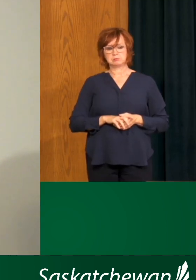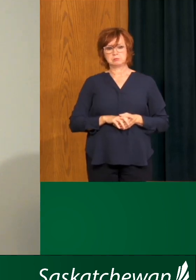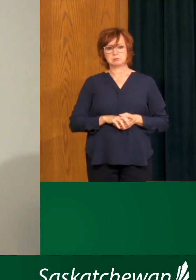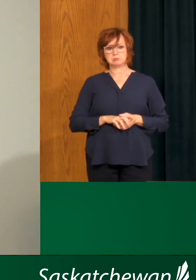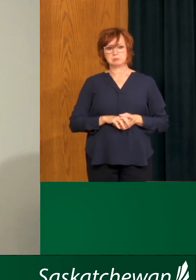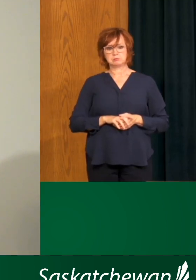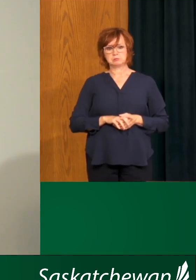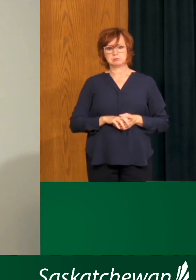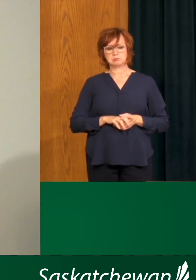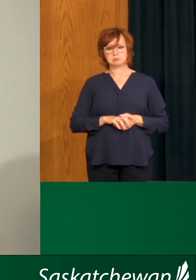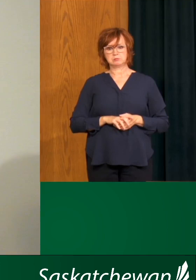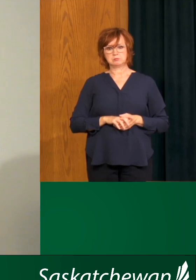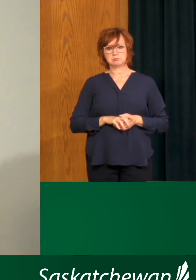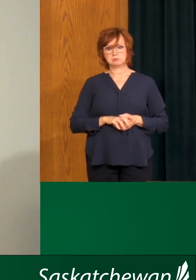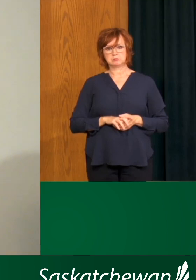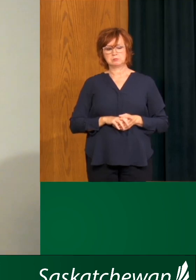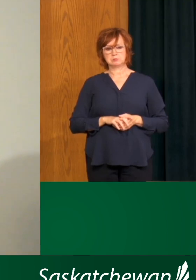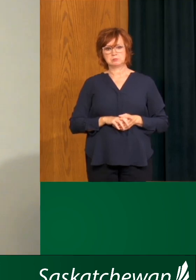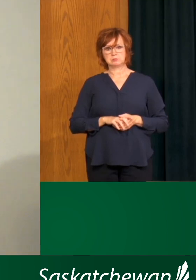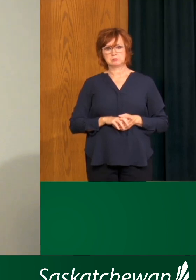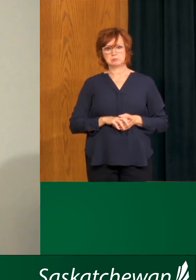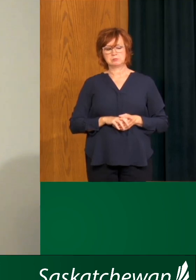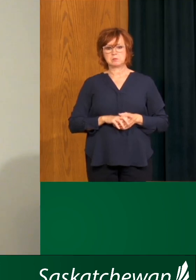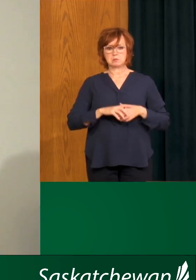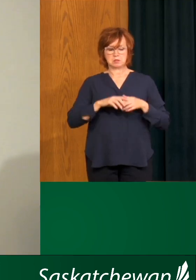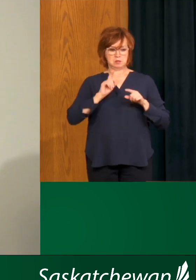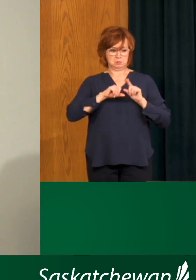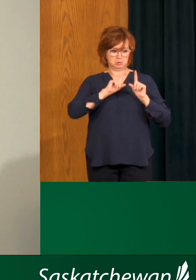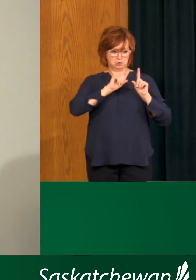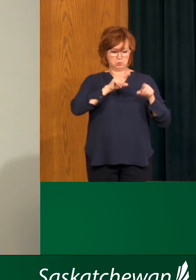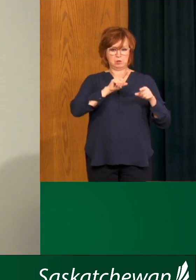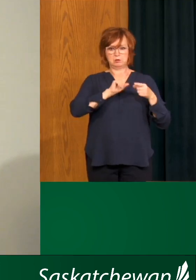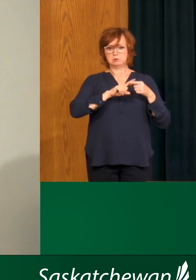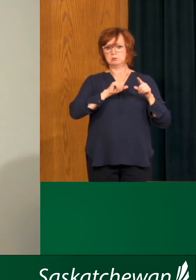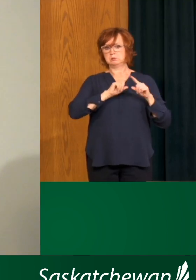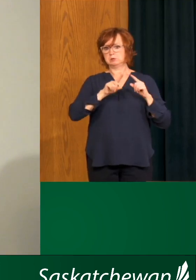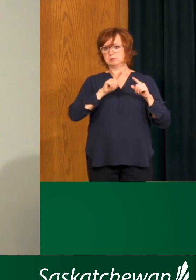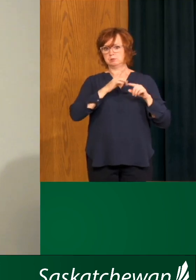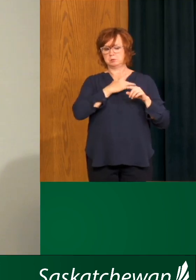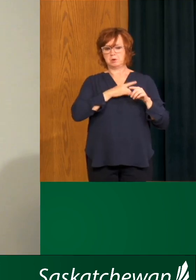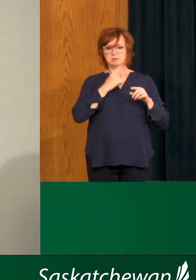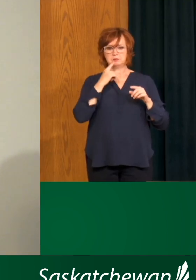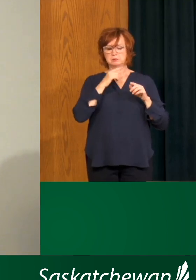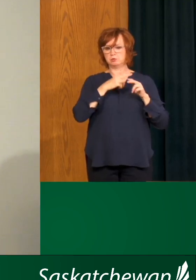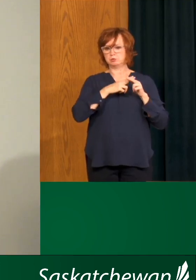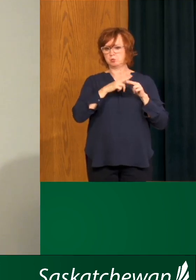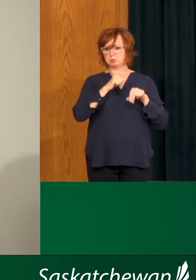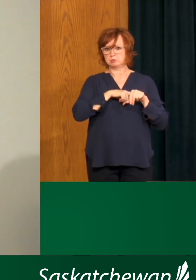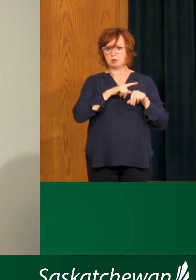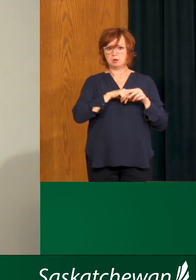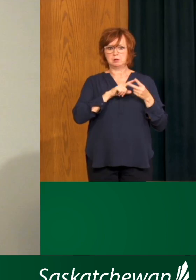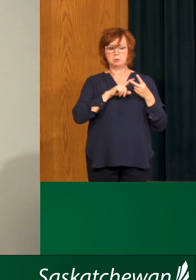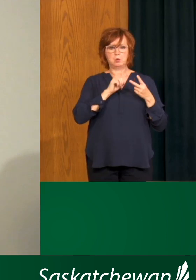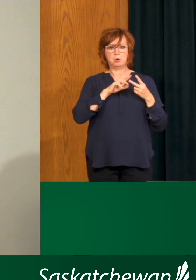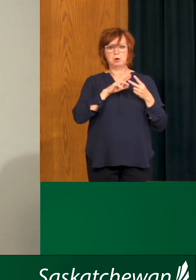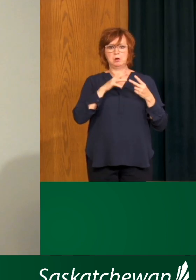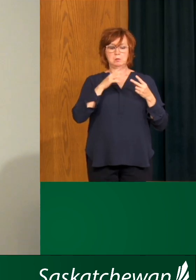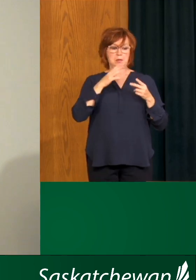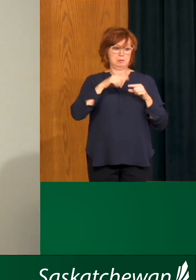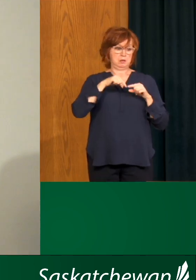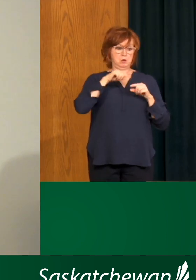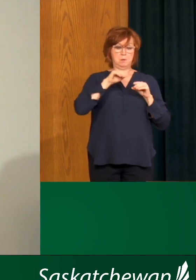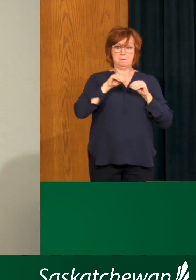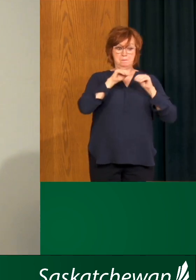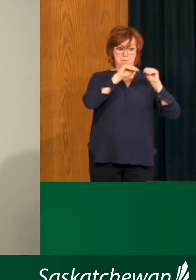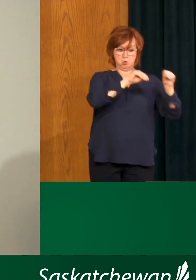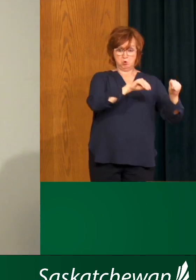been people are just in another province for a longer period of time, and their health card is, you retain the same health card for up to 3 months in some cases.